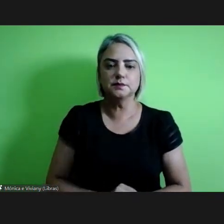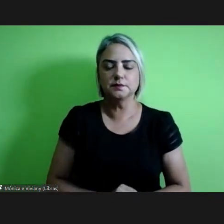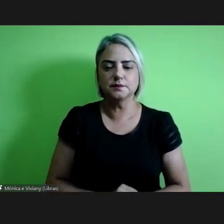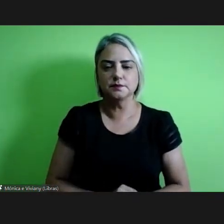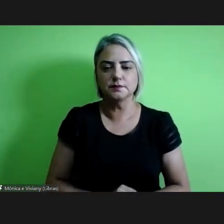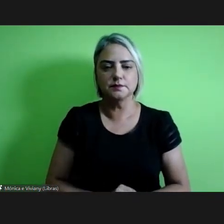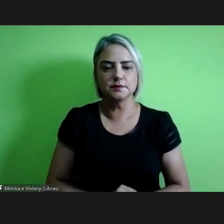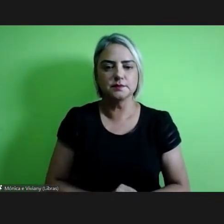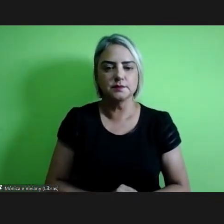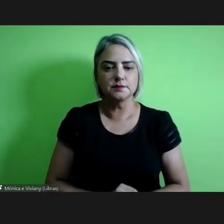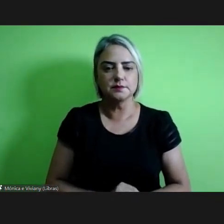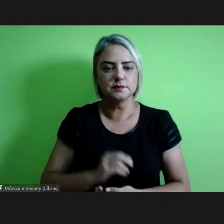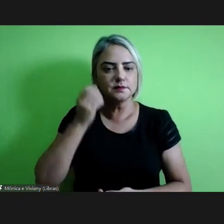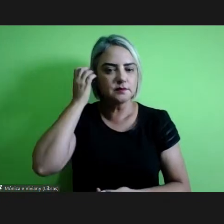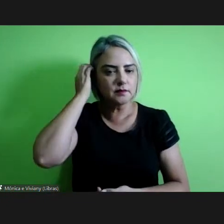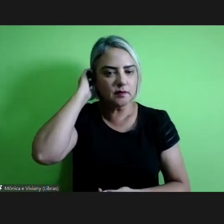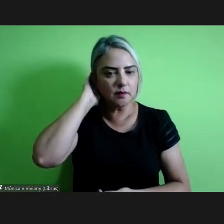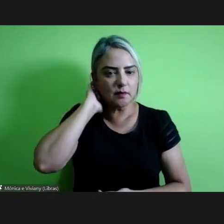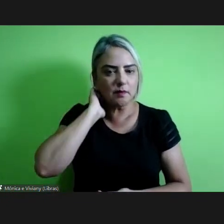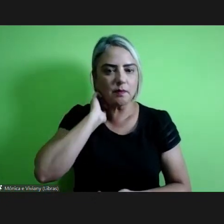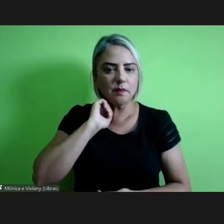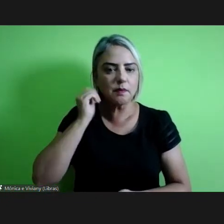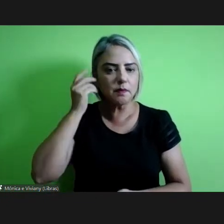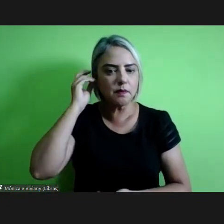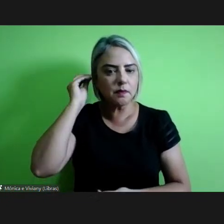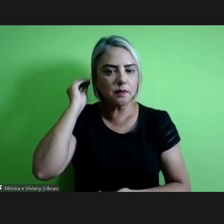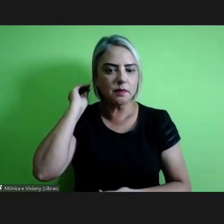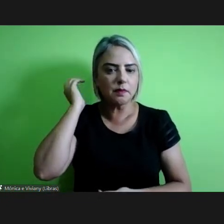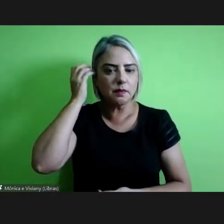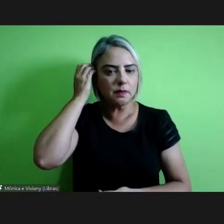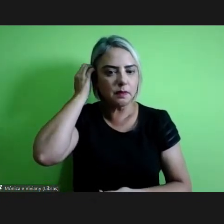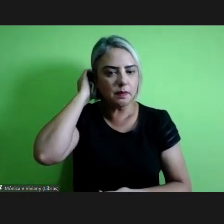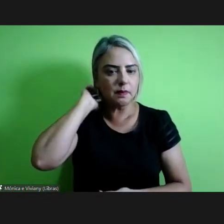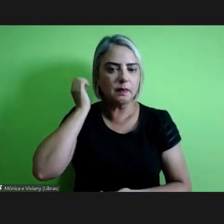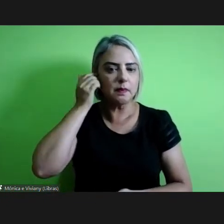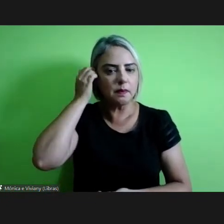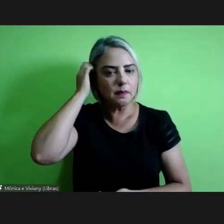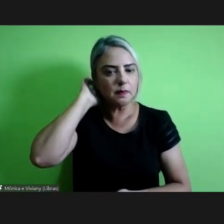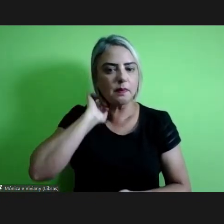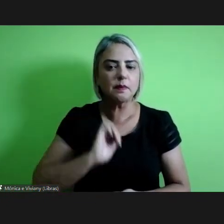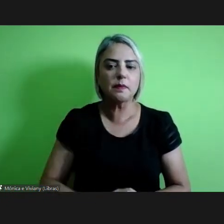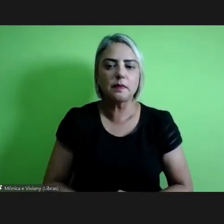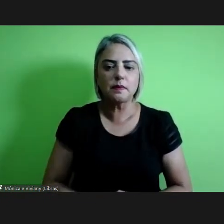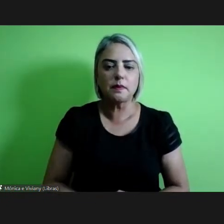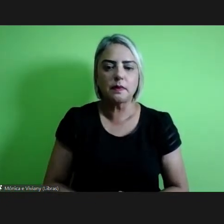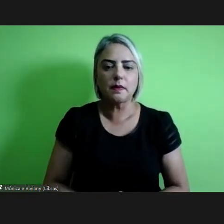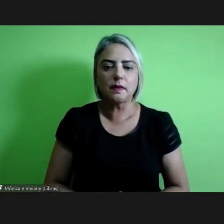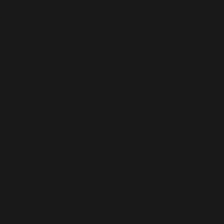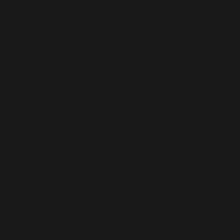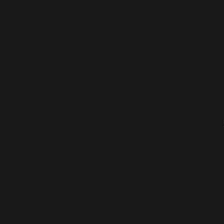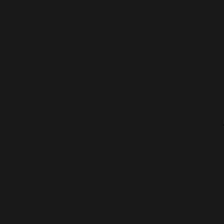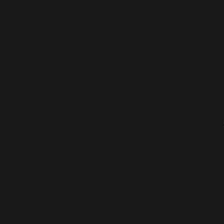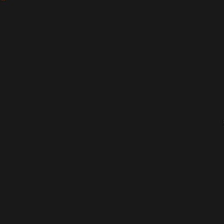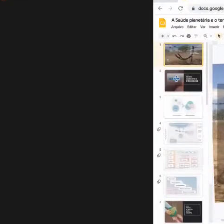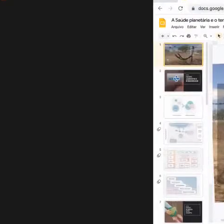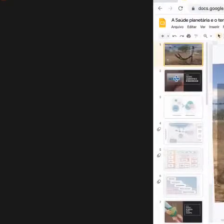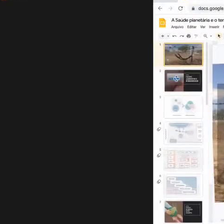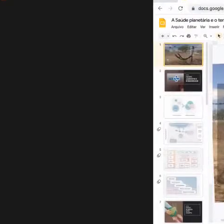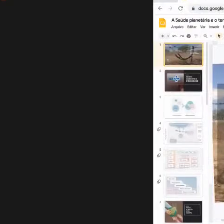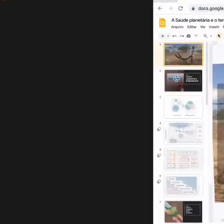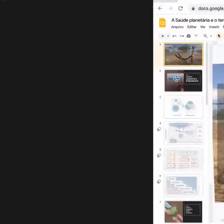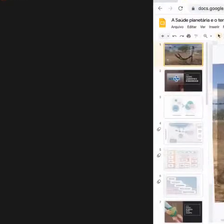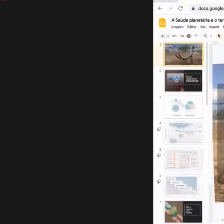seguir. Eu vou só daí pedir se alguém pode confirmar se está vendo. So can you check, can you confirm if you can see the screen or not?